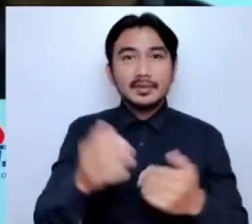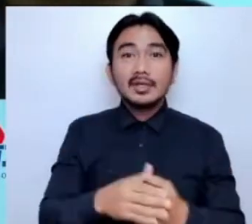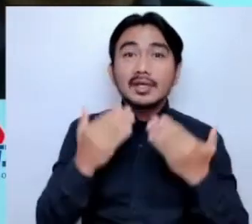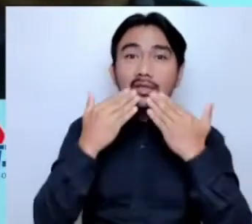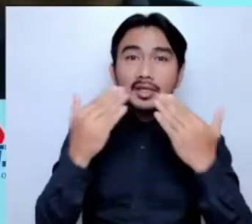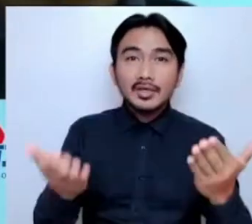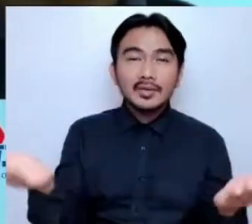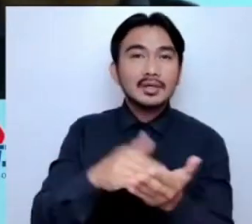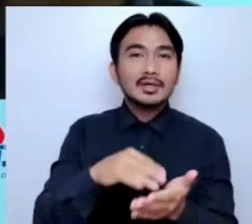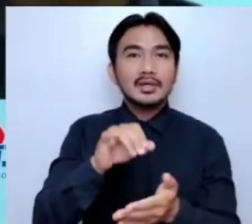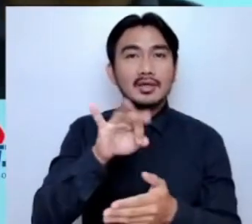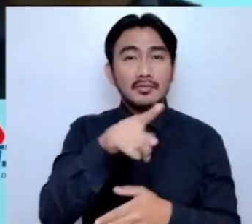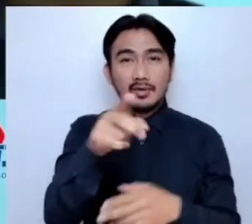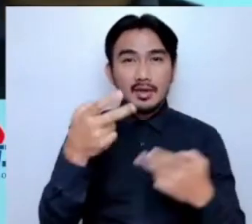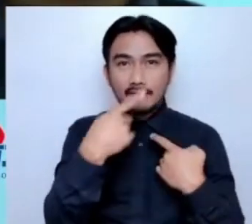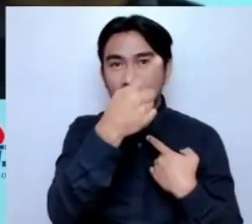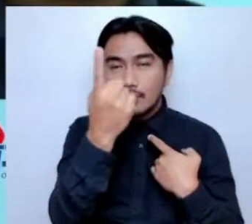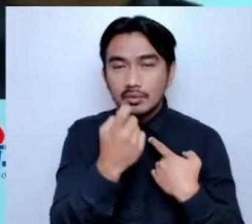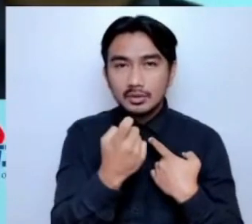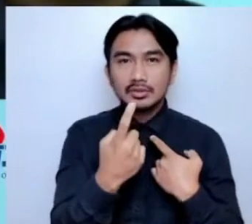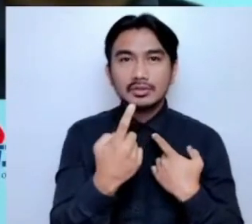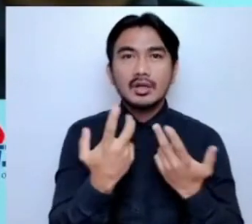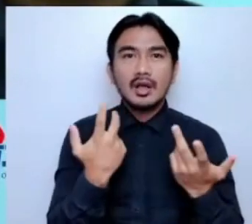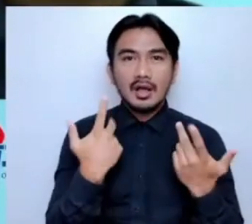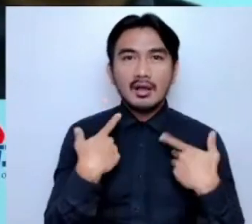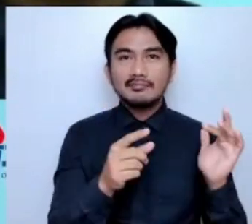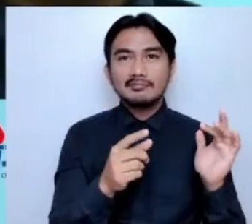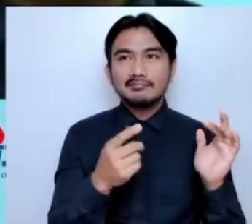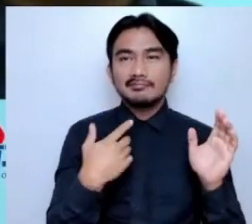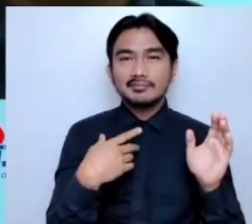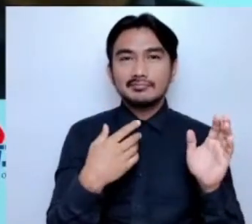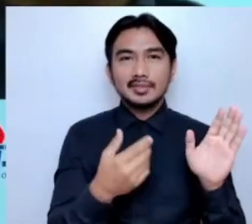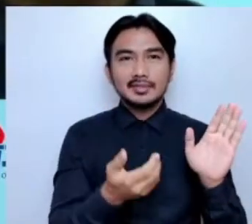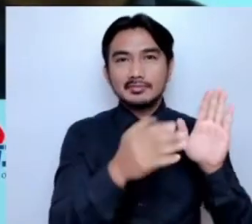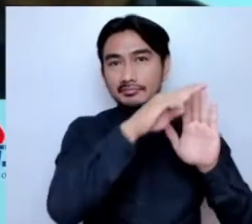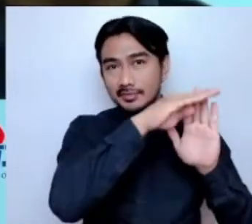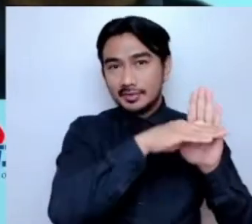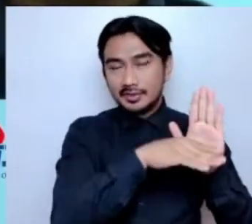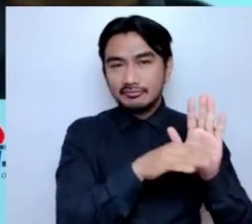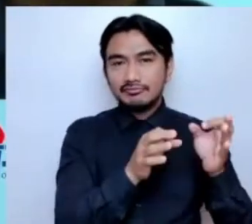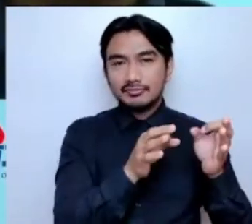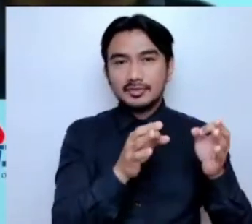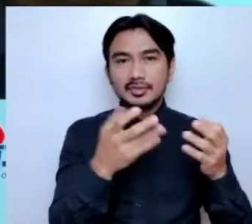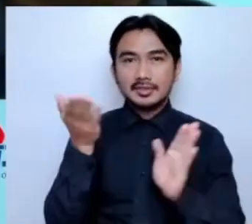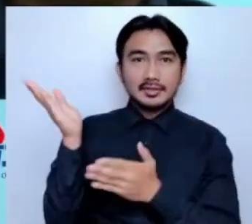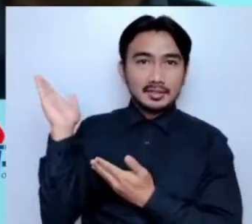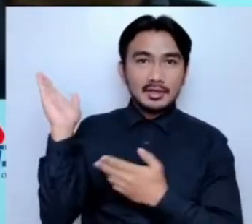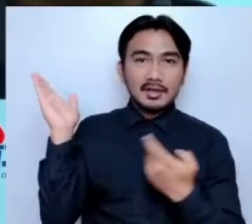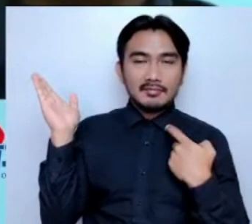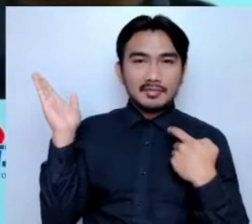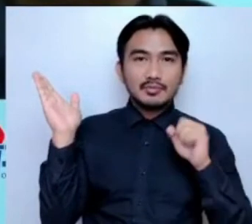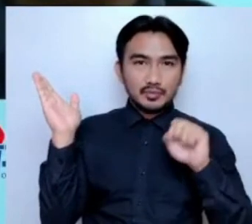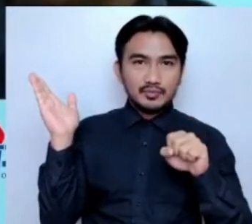some questions, the contact details of DepEd BHROD and PNU RCTQ are